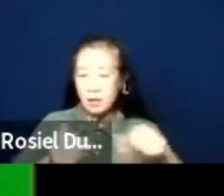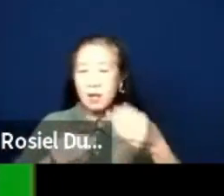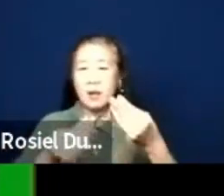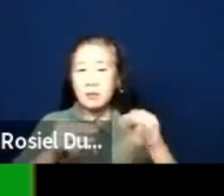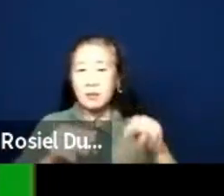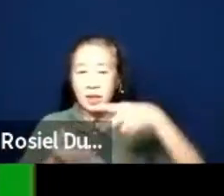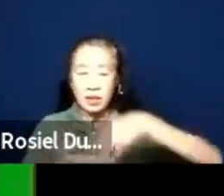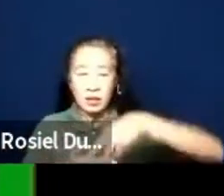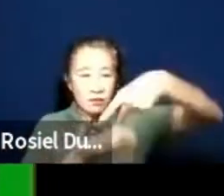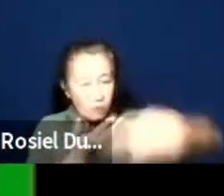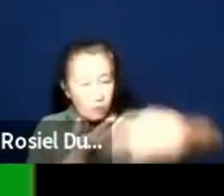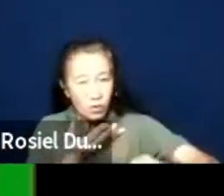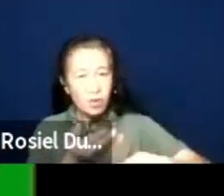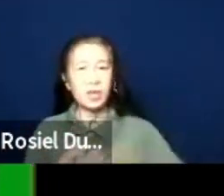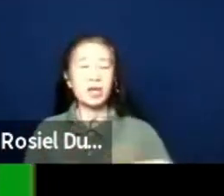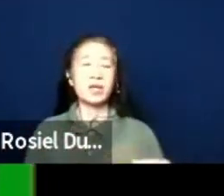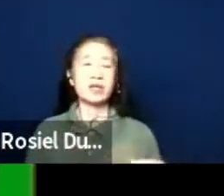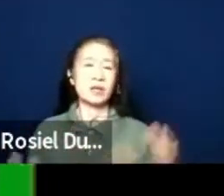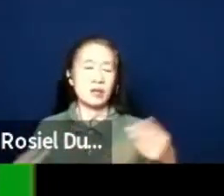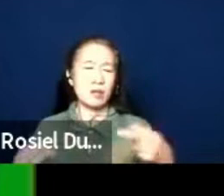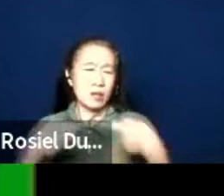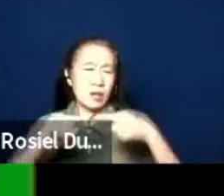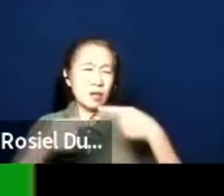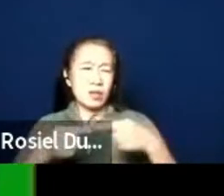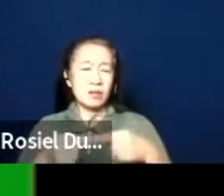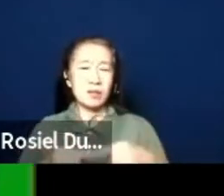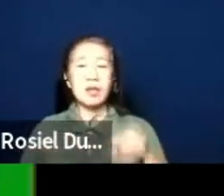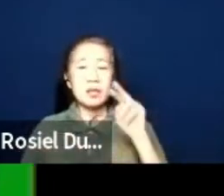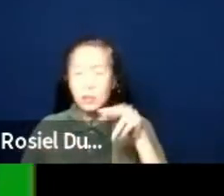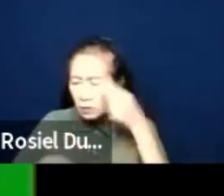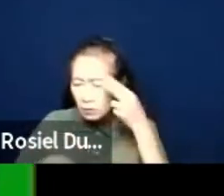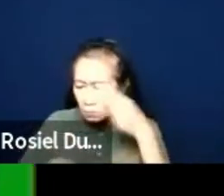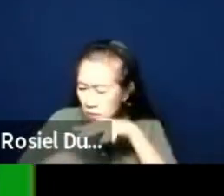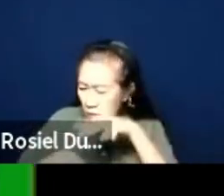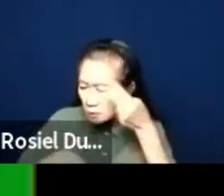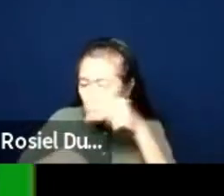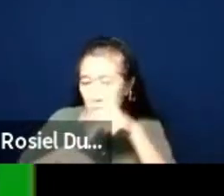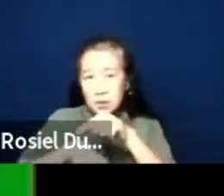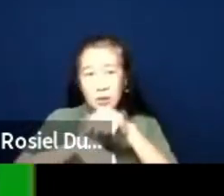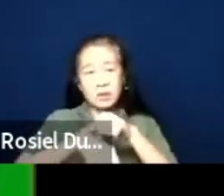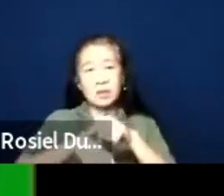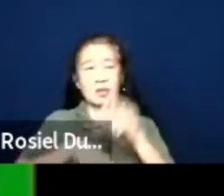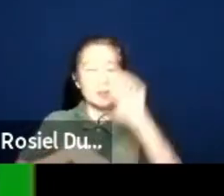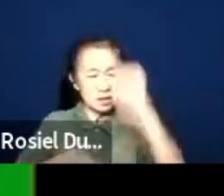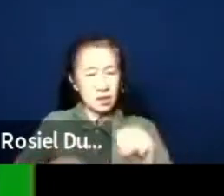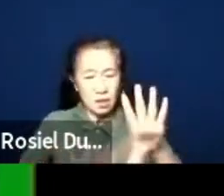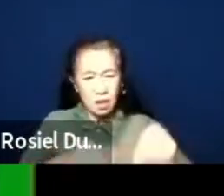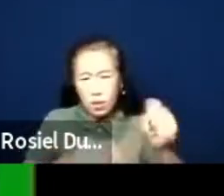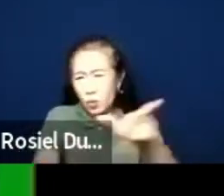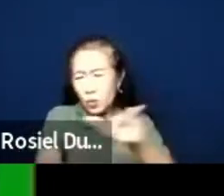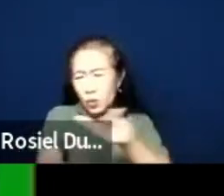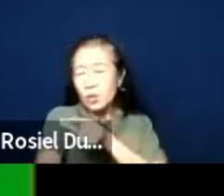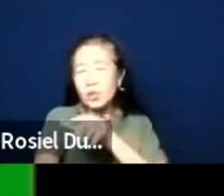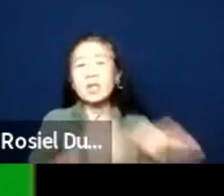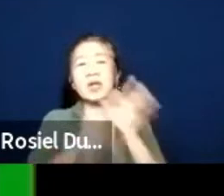him. And of course, you may also need to time the seizure, how long. If